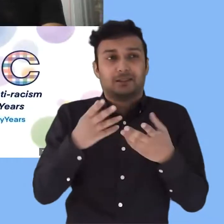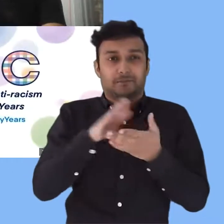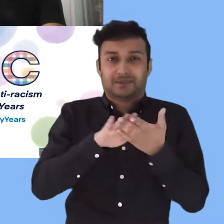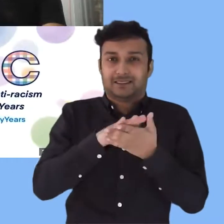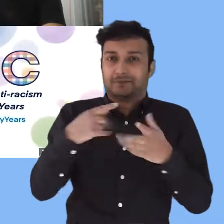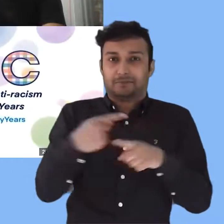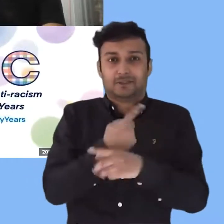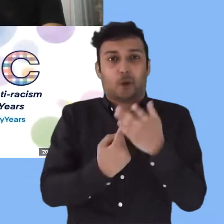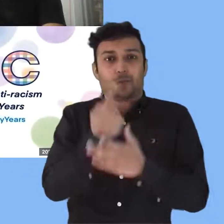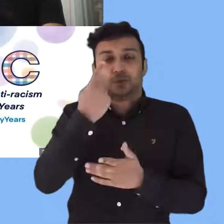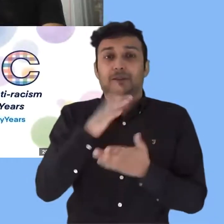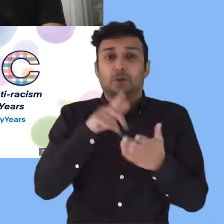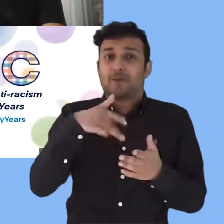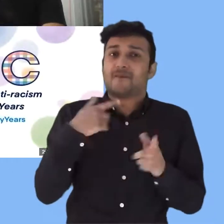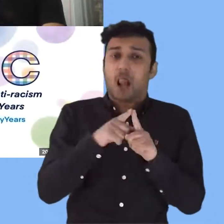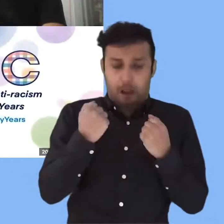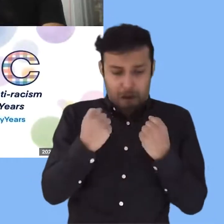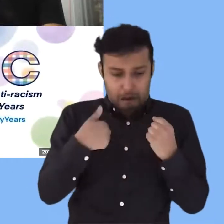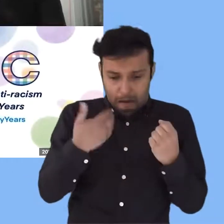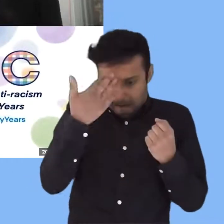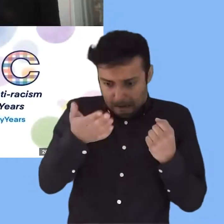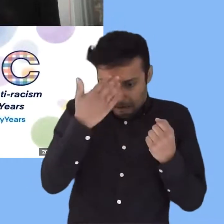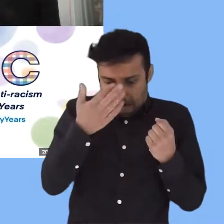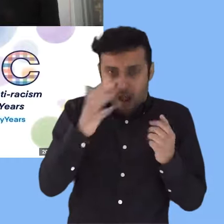But also, I would encourage this person